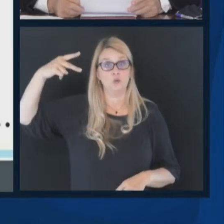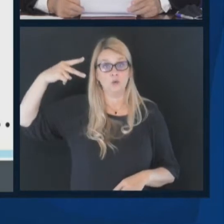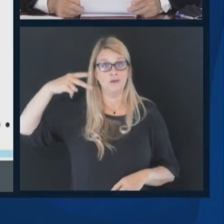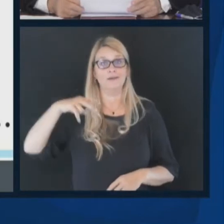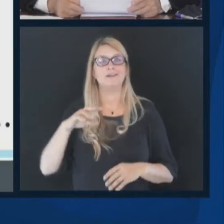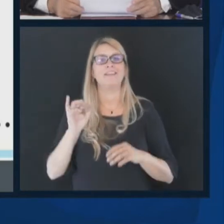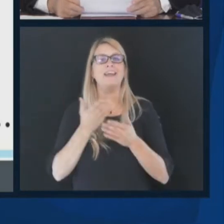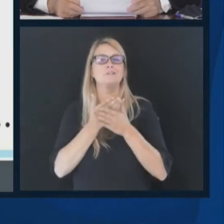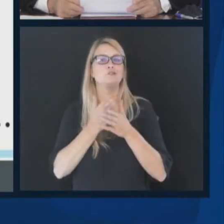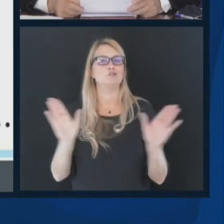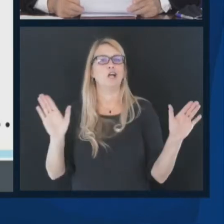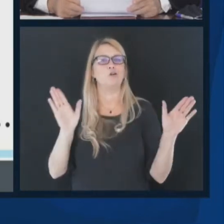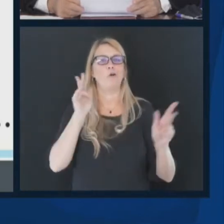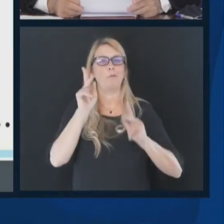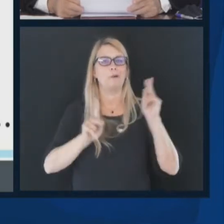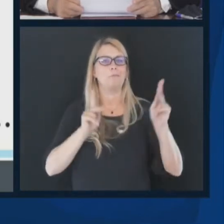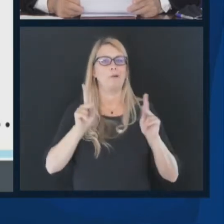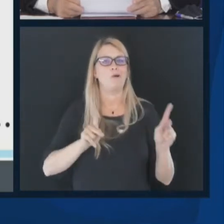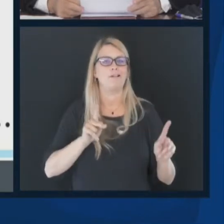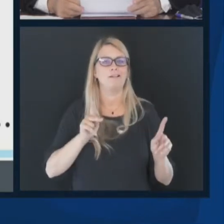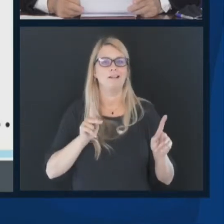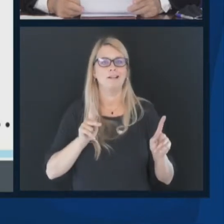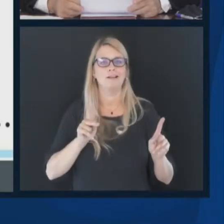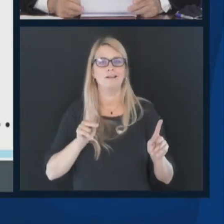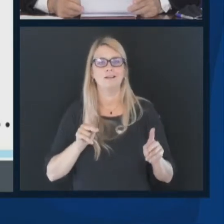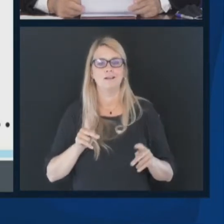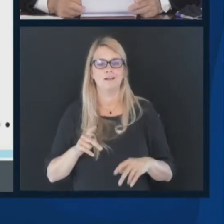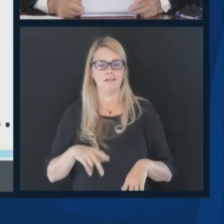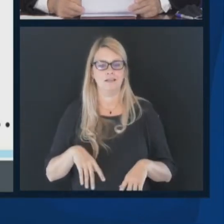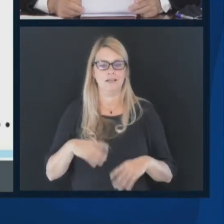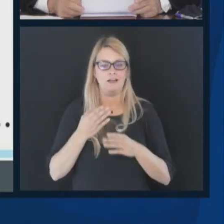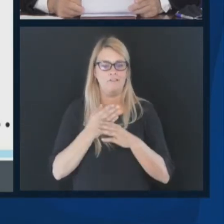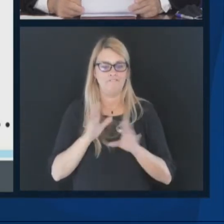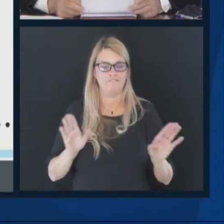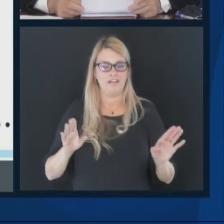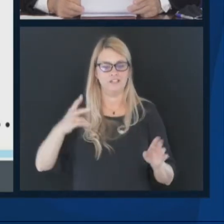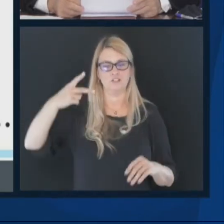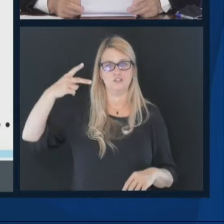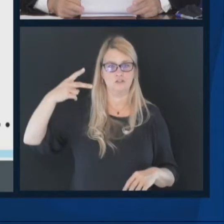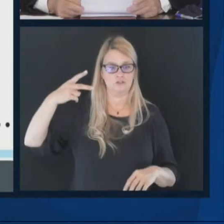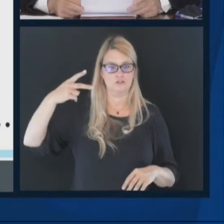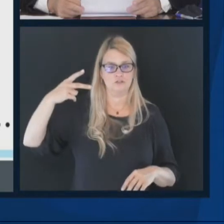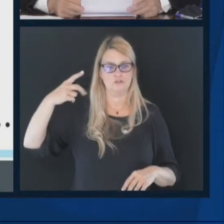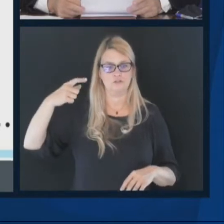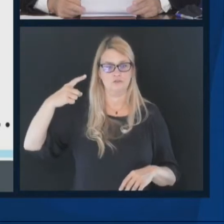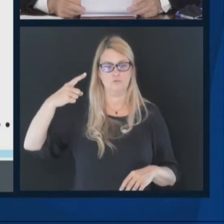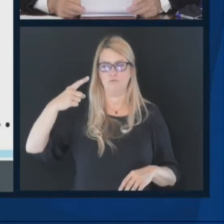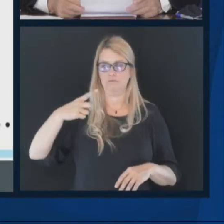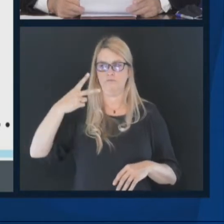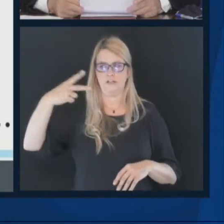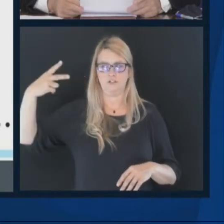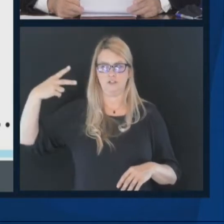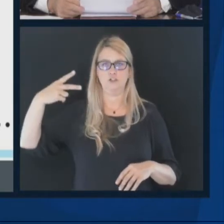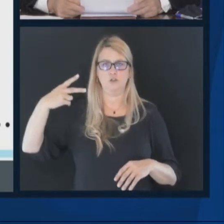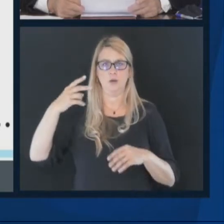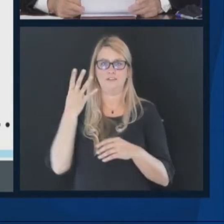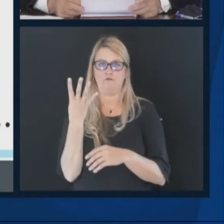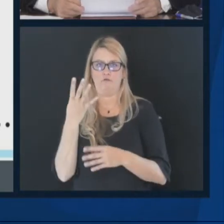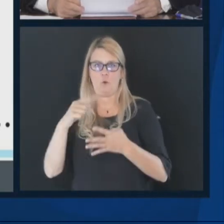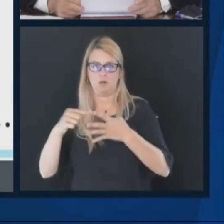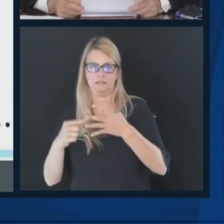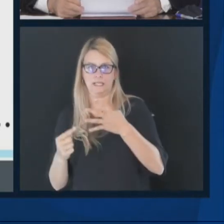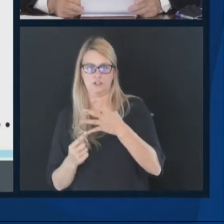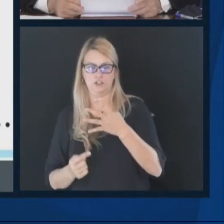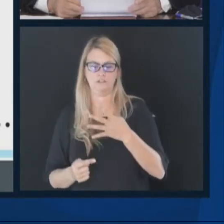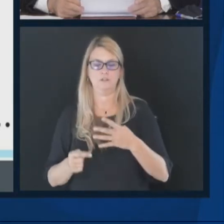population. Phase 1 is broken down into 4 subsections, A through D. As we receive